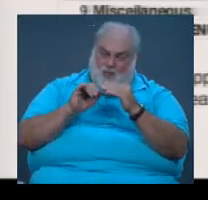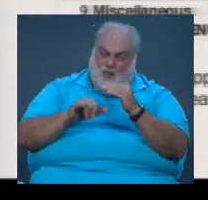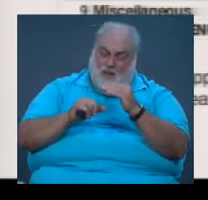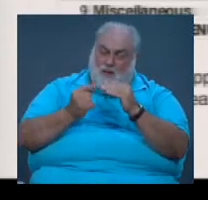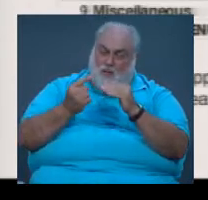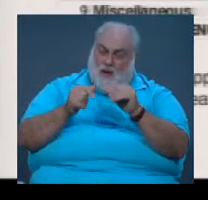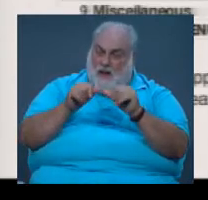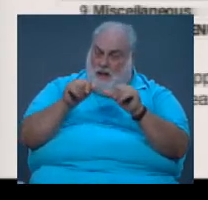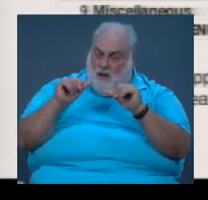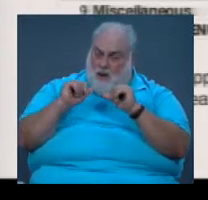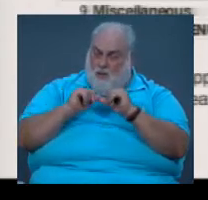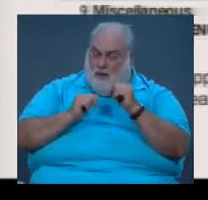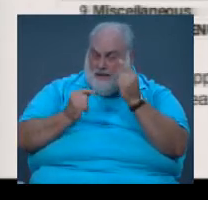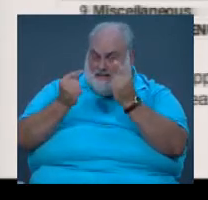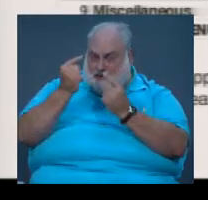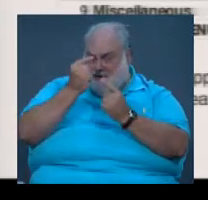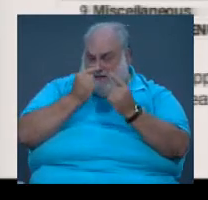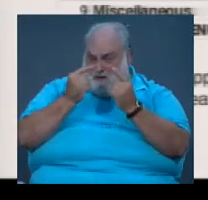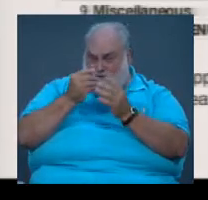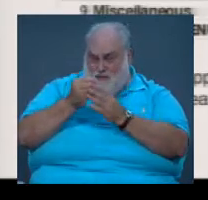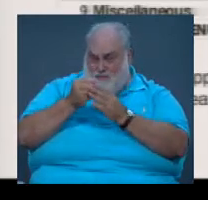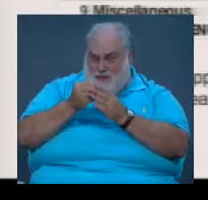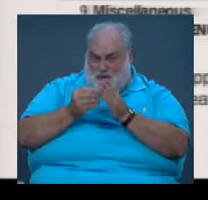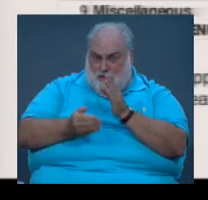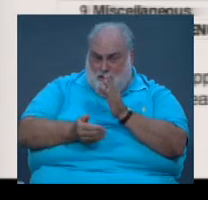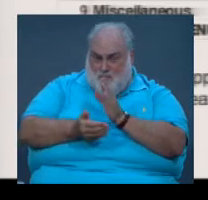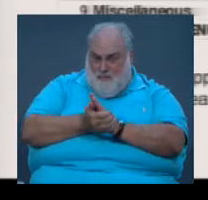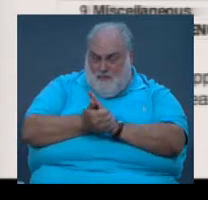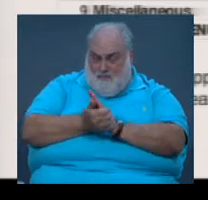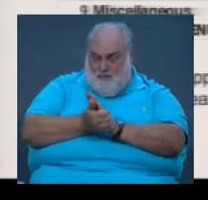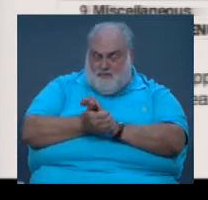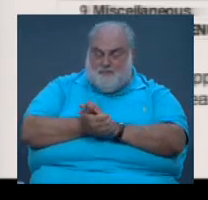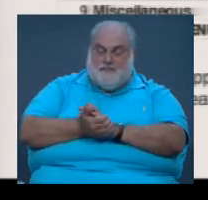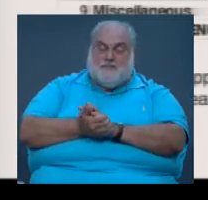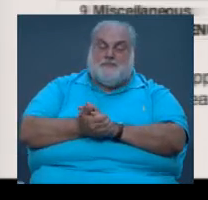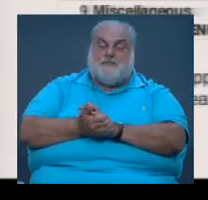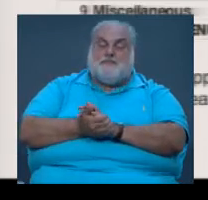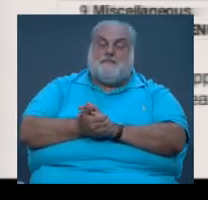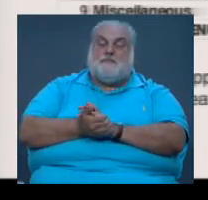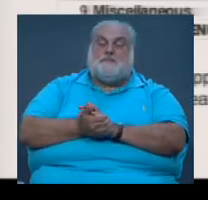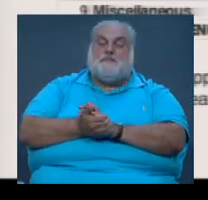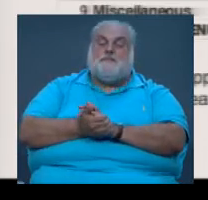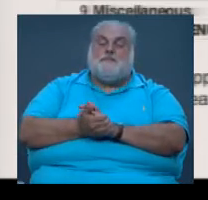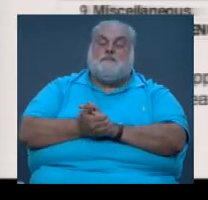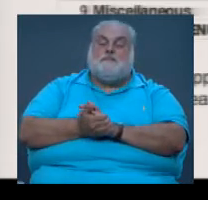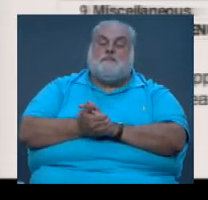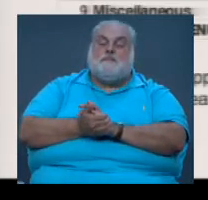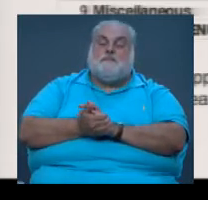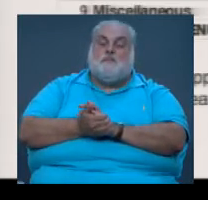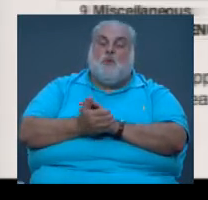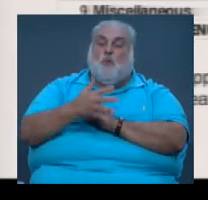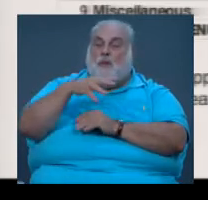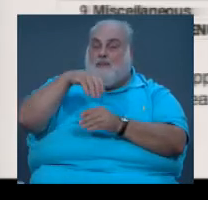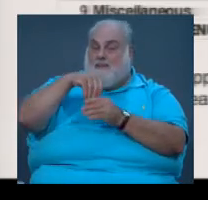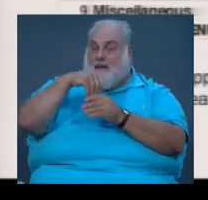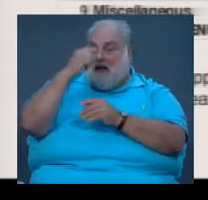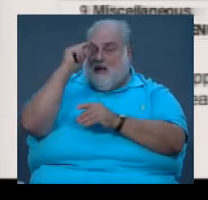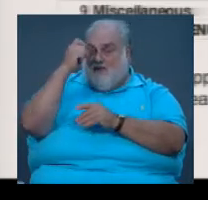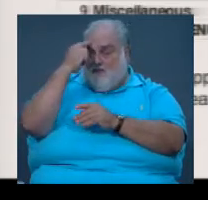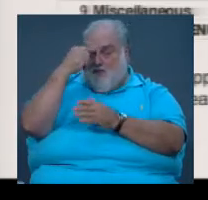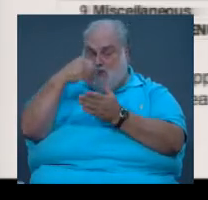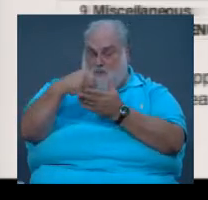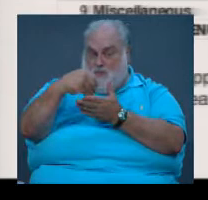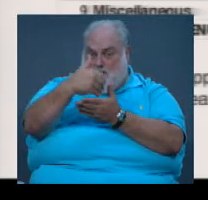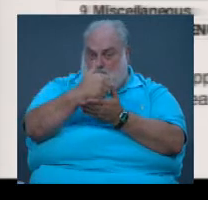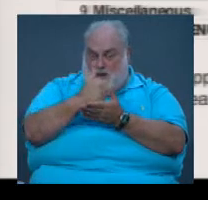items we're considering for a budget amendment later in the year. In our intergovernmental revenue line, that one